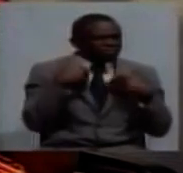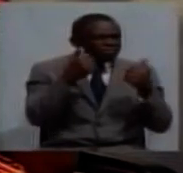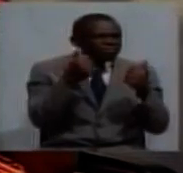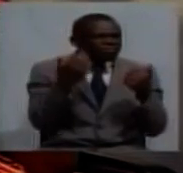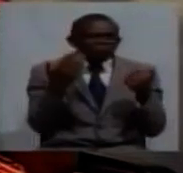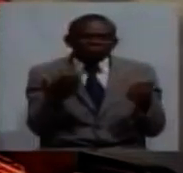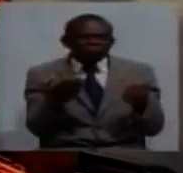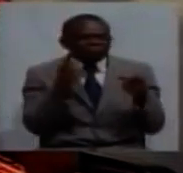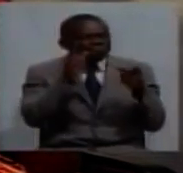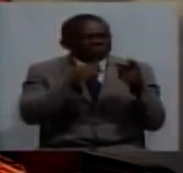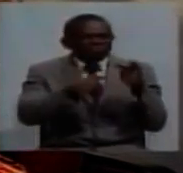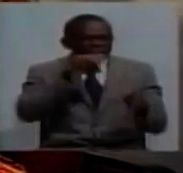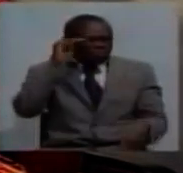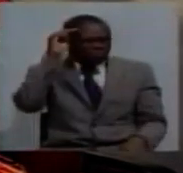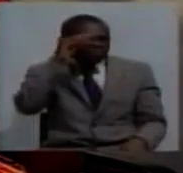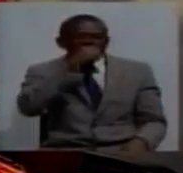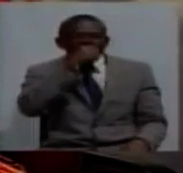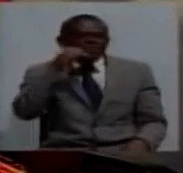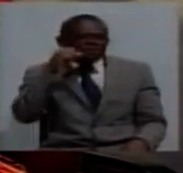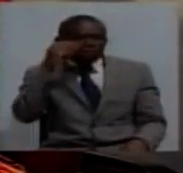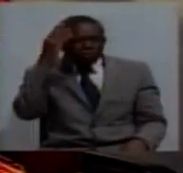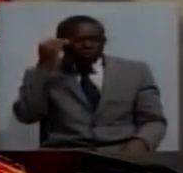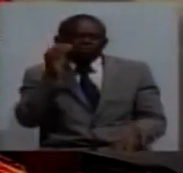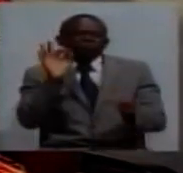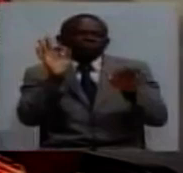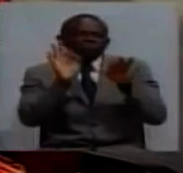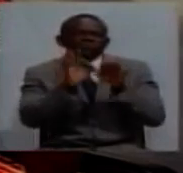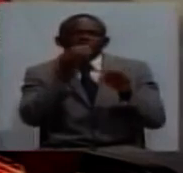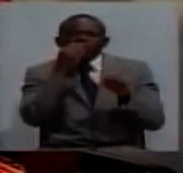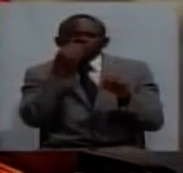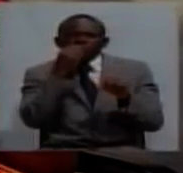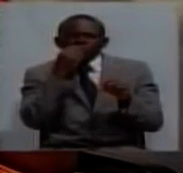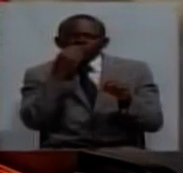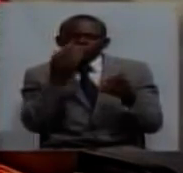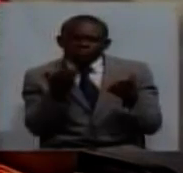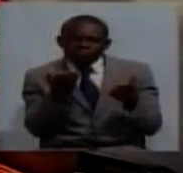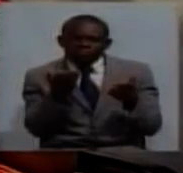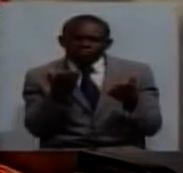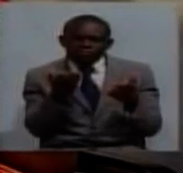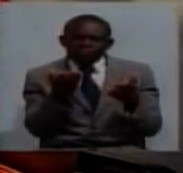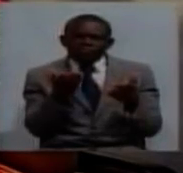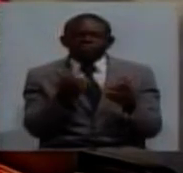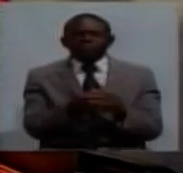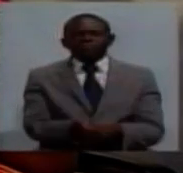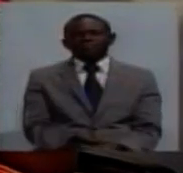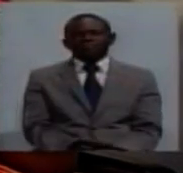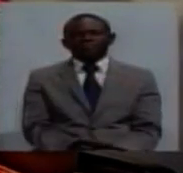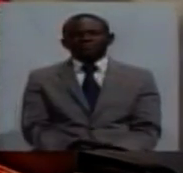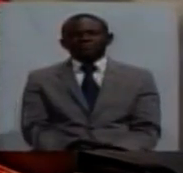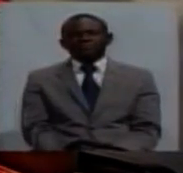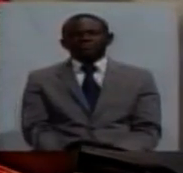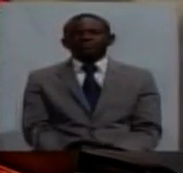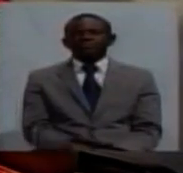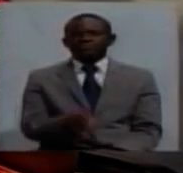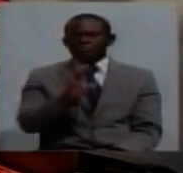must eat. But if you keep asking who else needs to be here, and I want to borrow an example from the